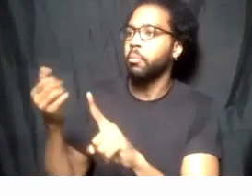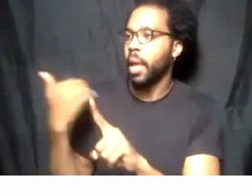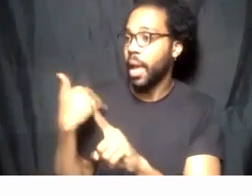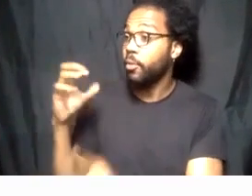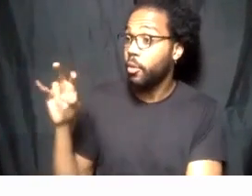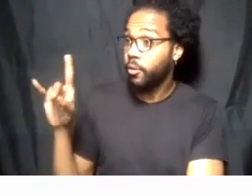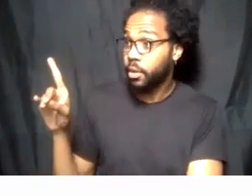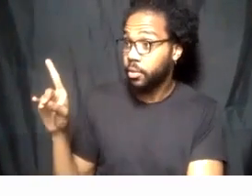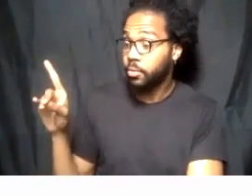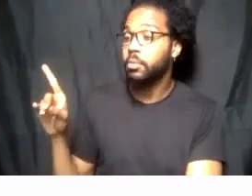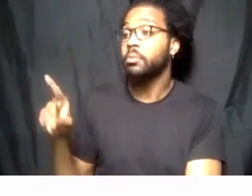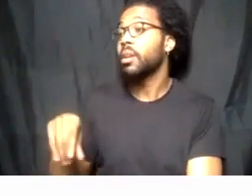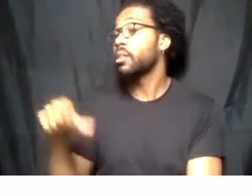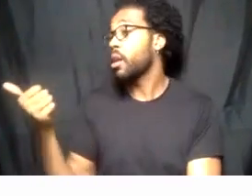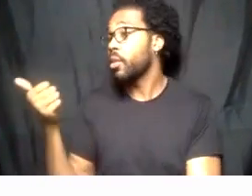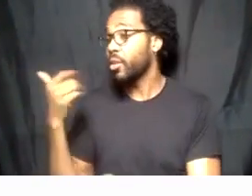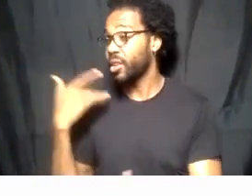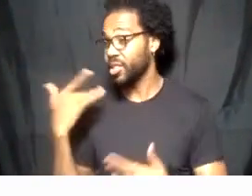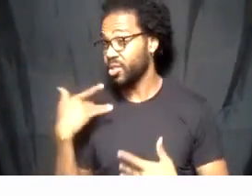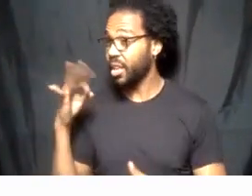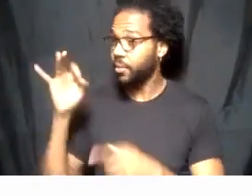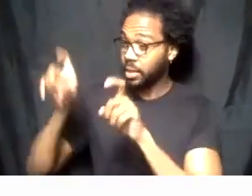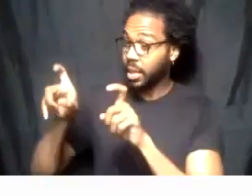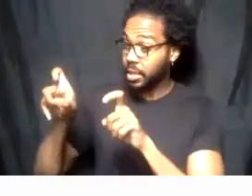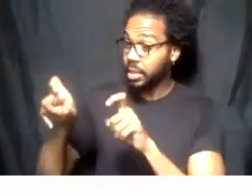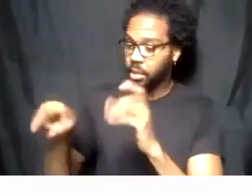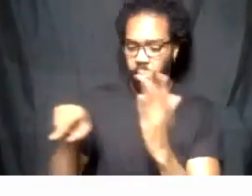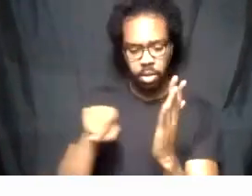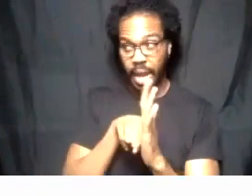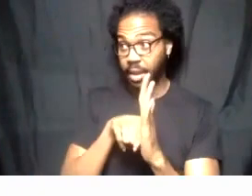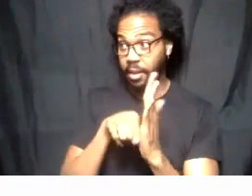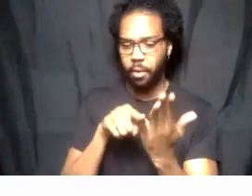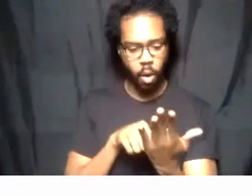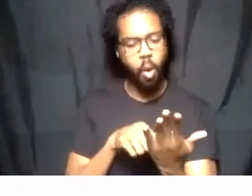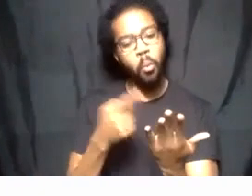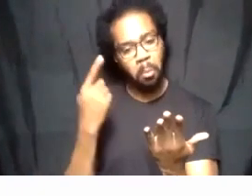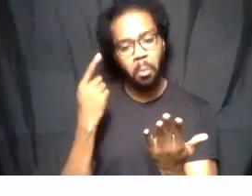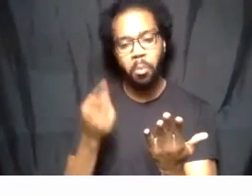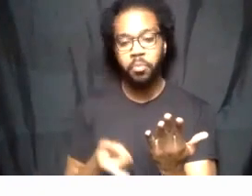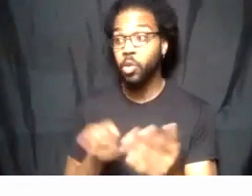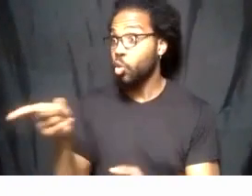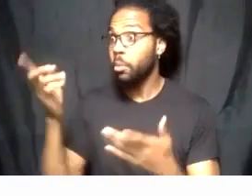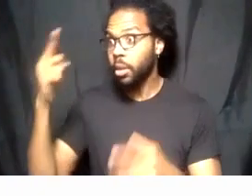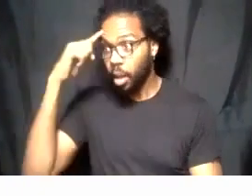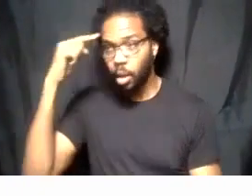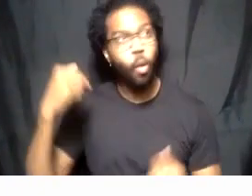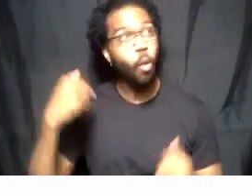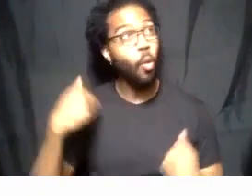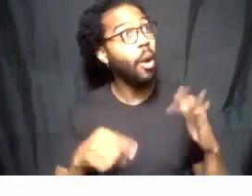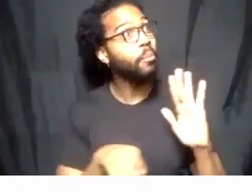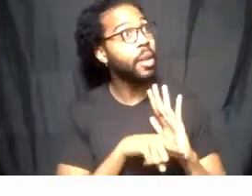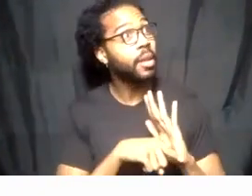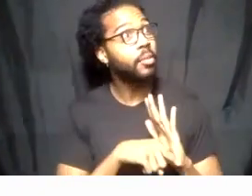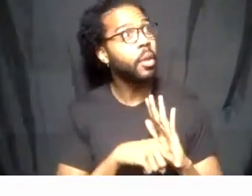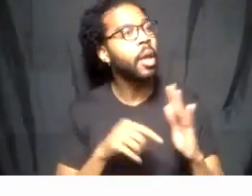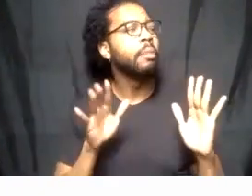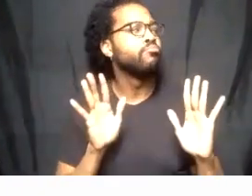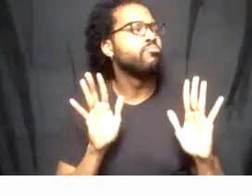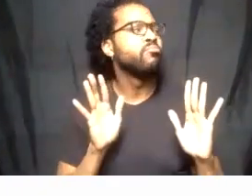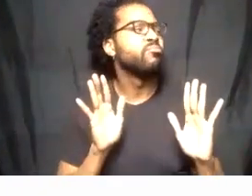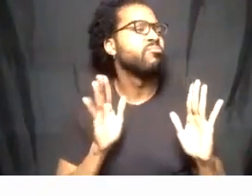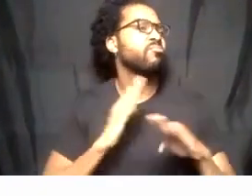as well is if you test negative, you might have the false belief that you are negative, and therefore you might relax some